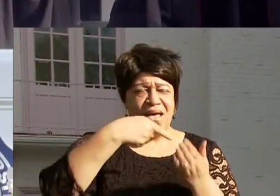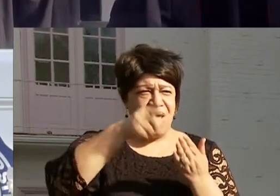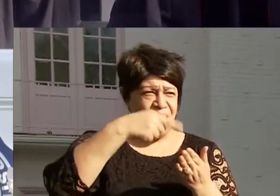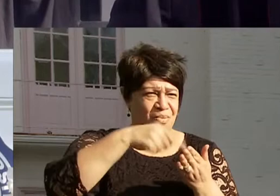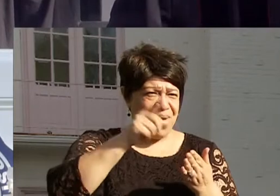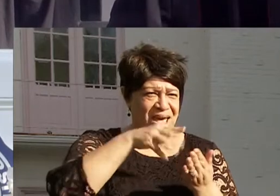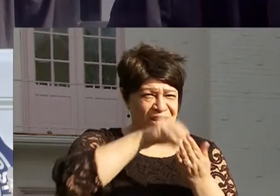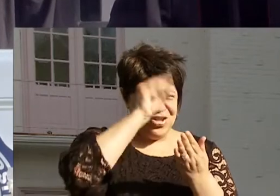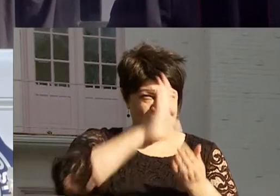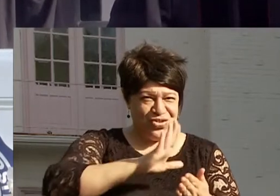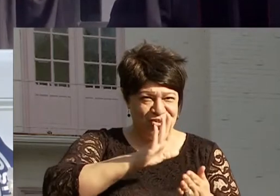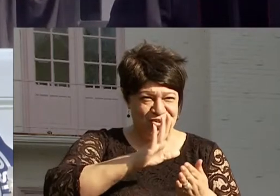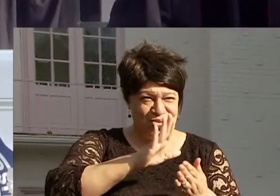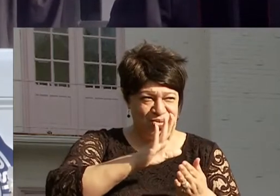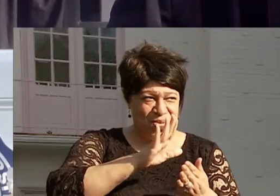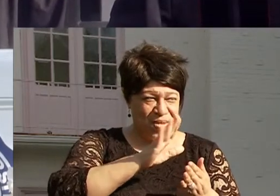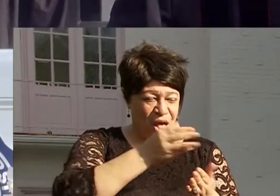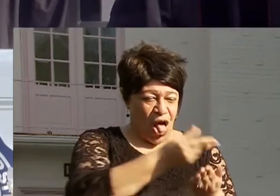Morehouse.